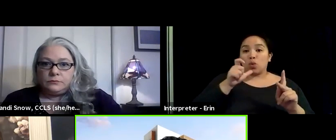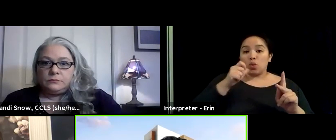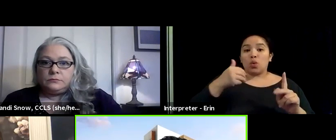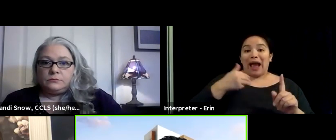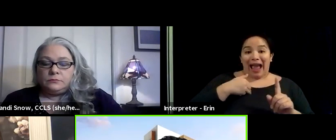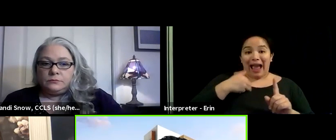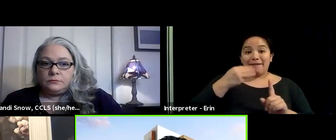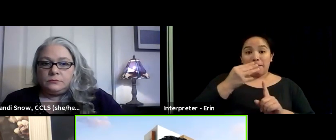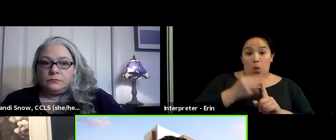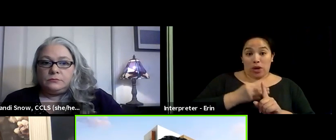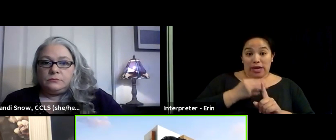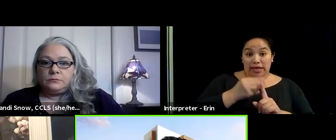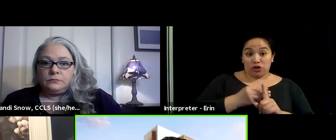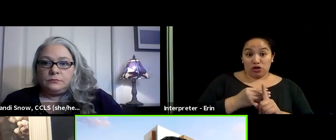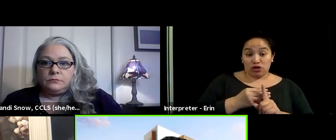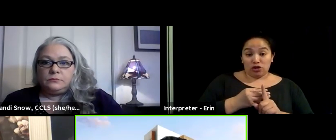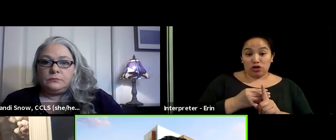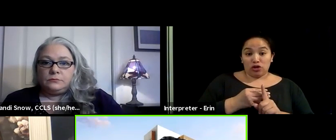mortgages.